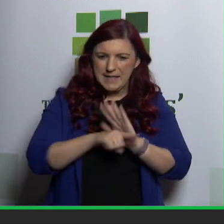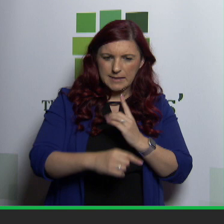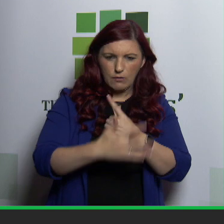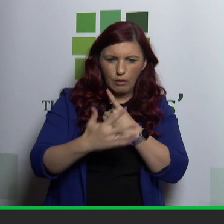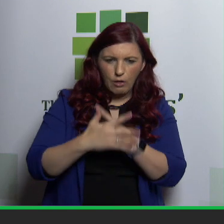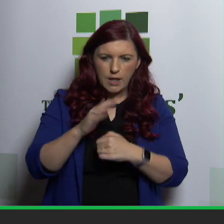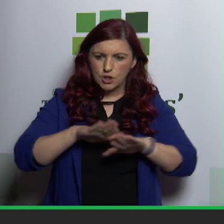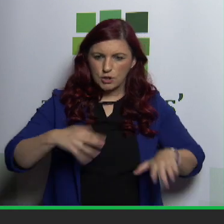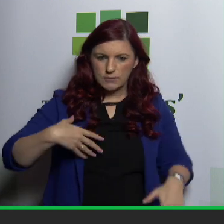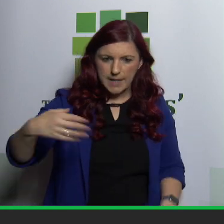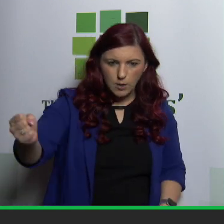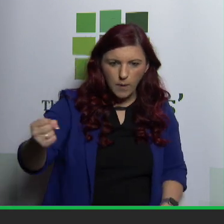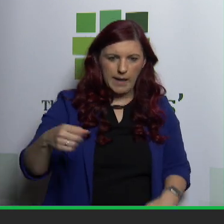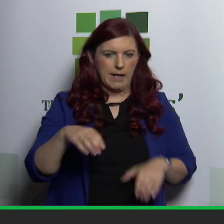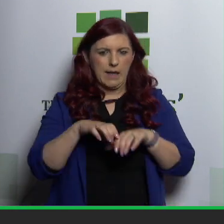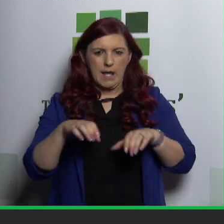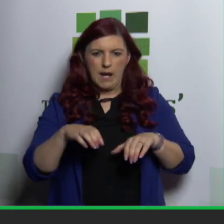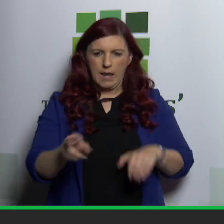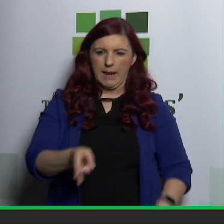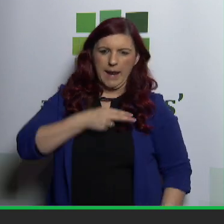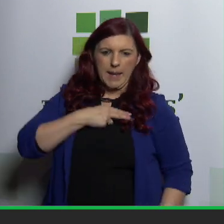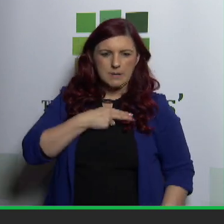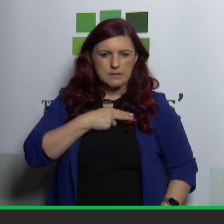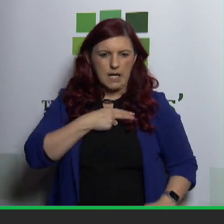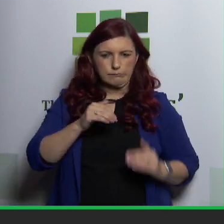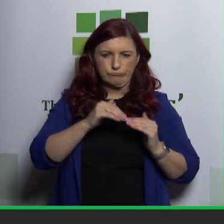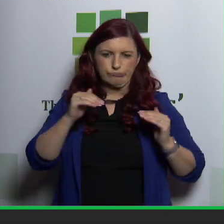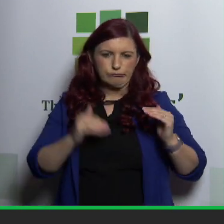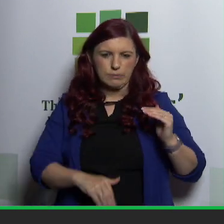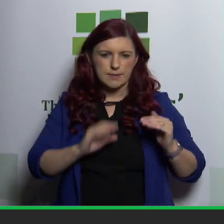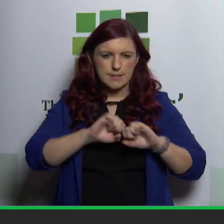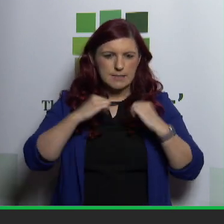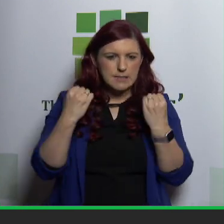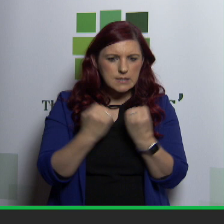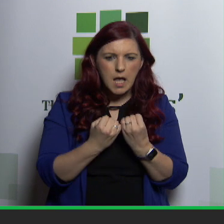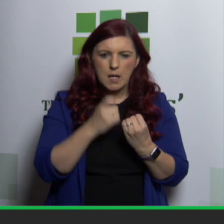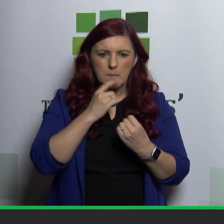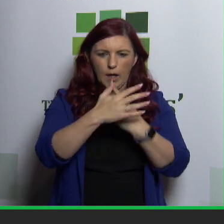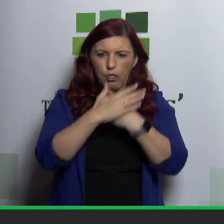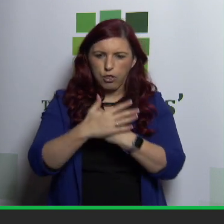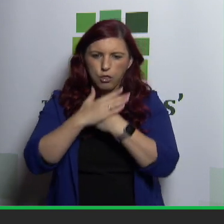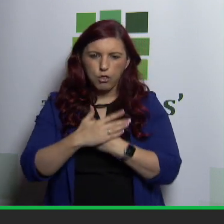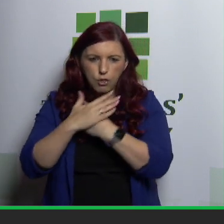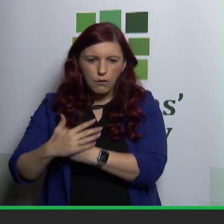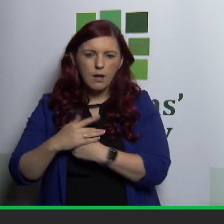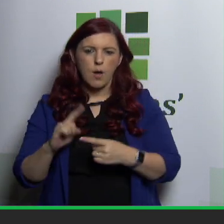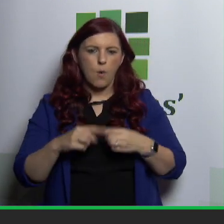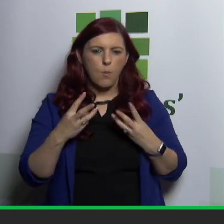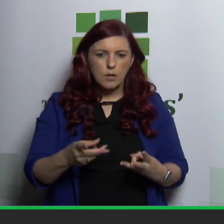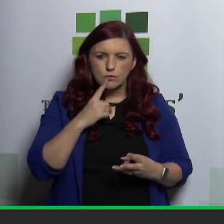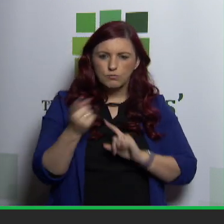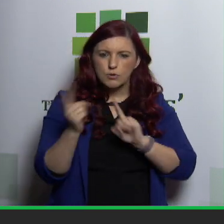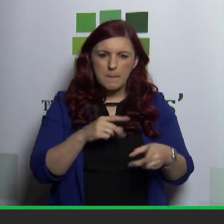consent. Classed as the underbelly in society. Being degraded as we have to pee in cups. Wanting to return back to